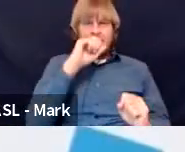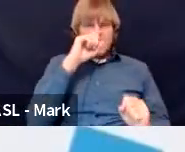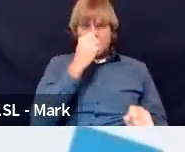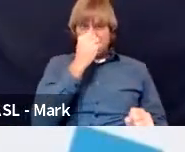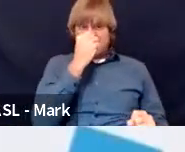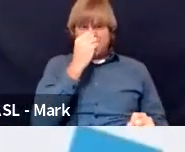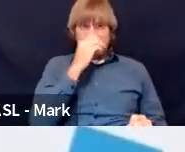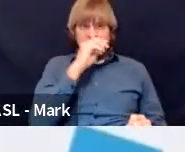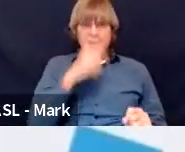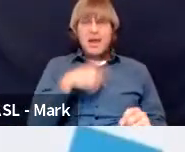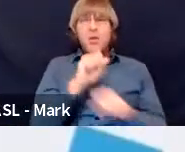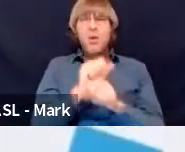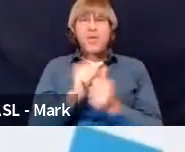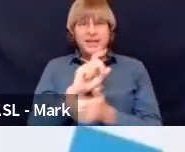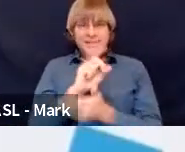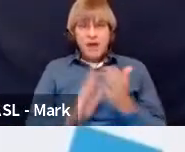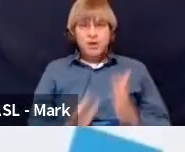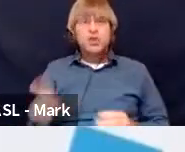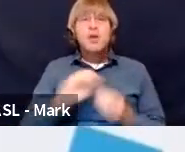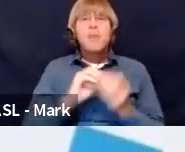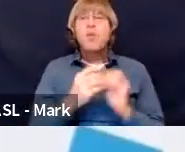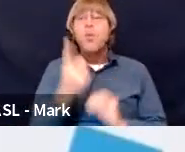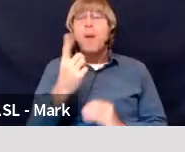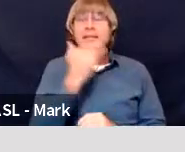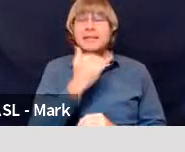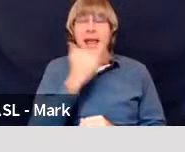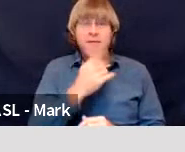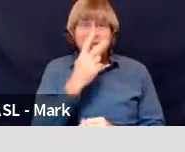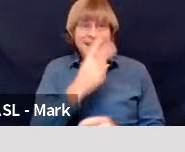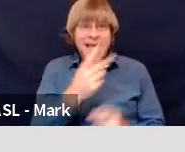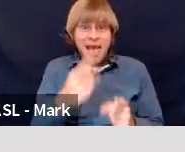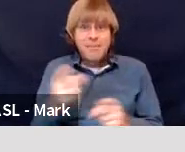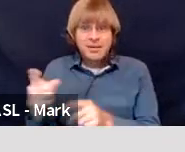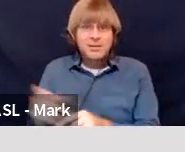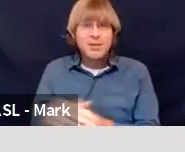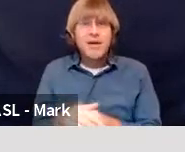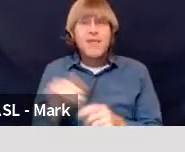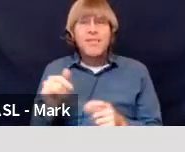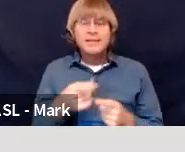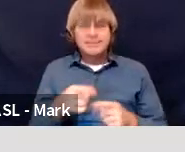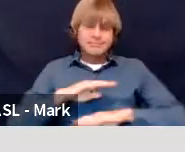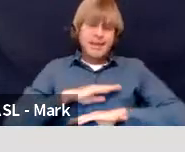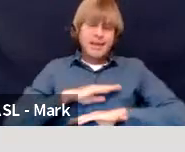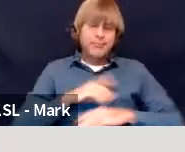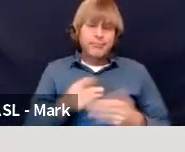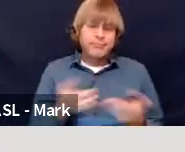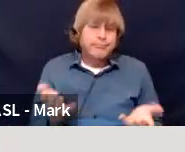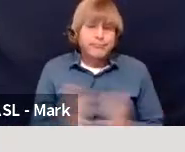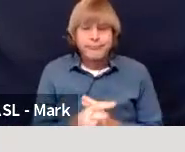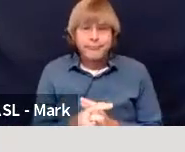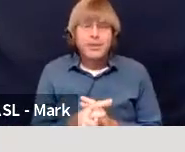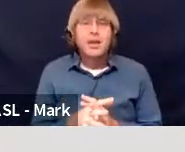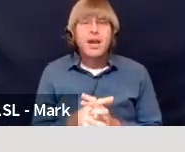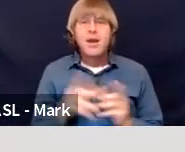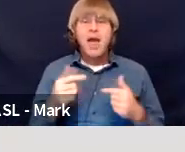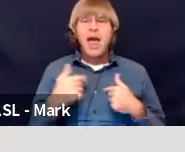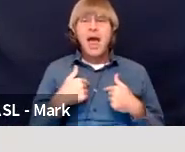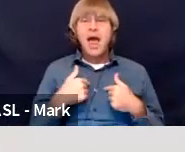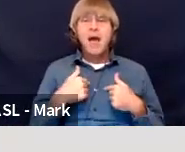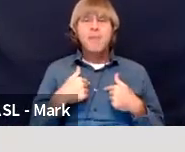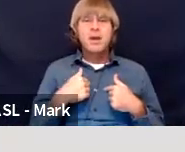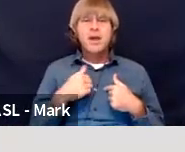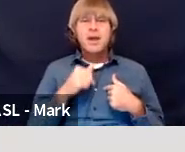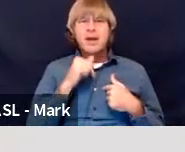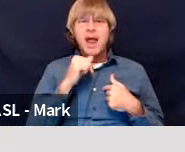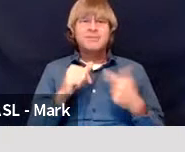Again, in working with designers, the number one mistake I've seen them make, they settle for the house sheet. Now, I'm not railing